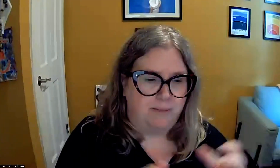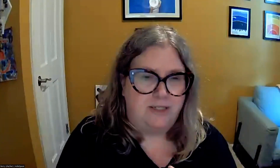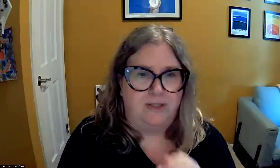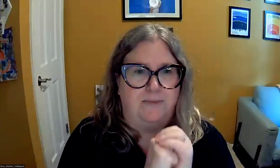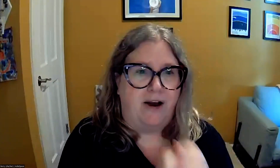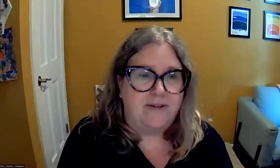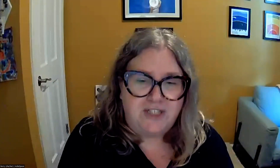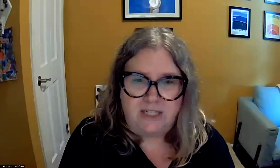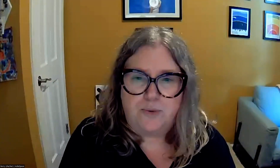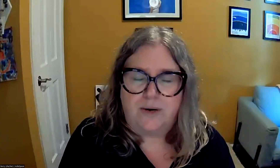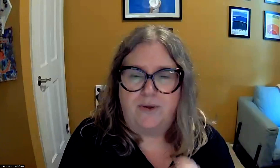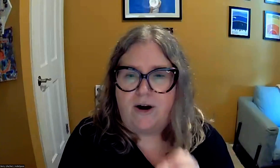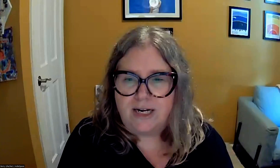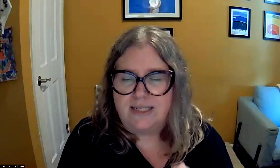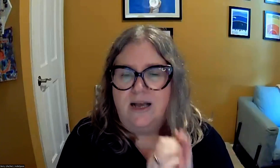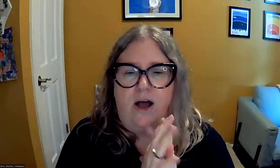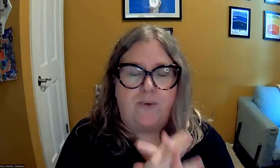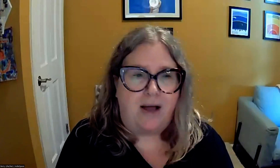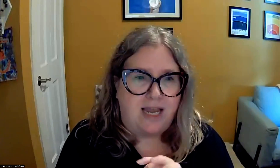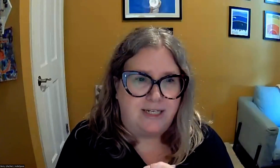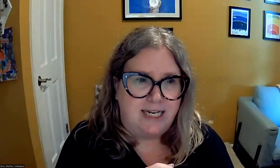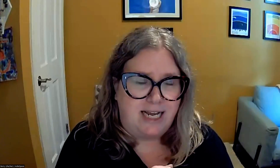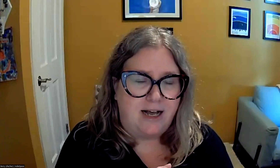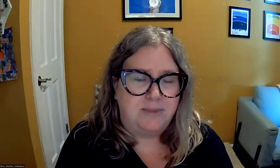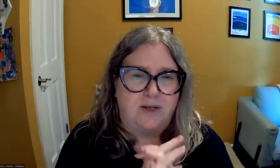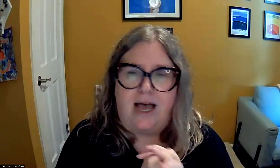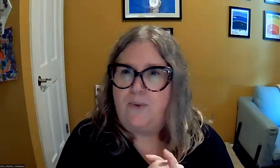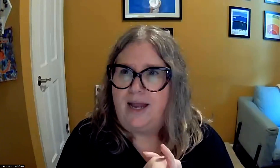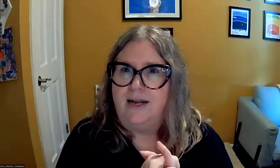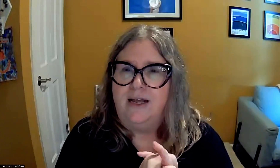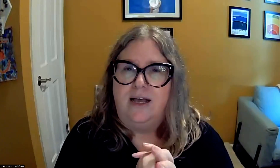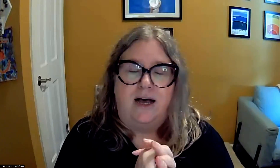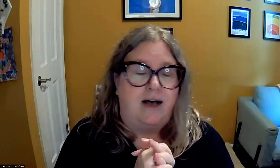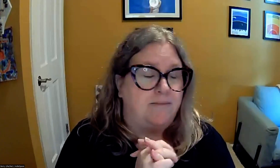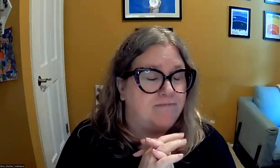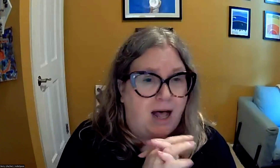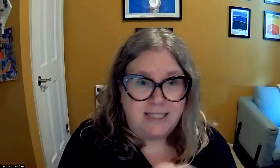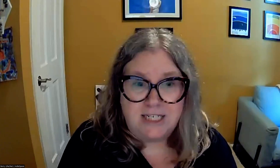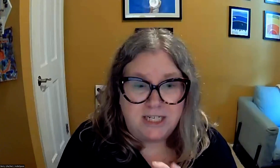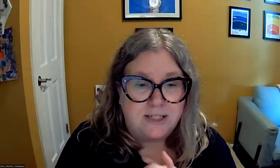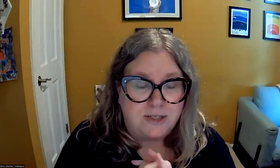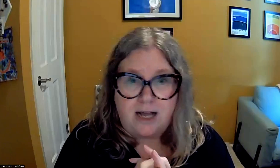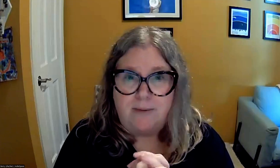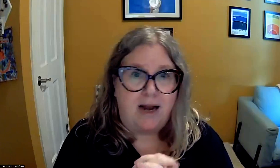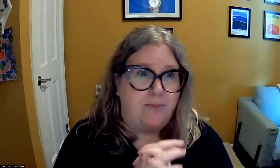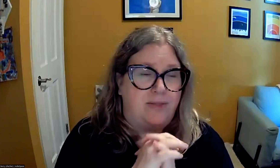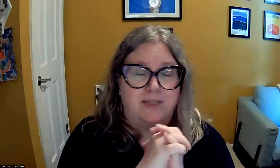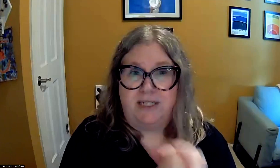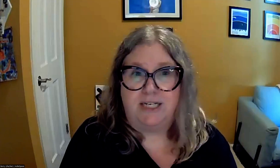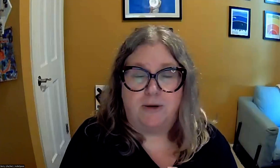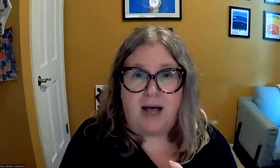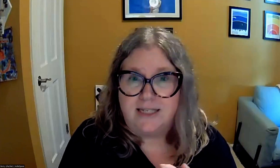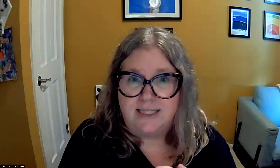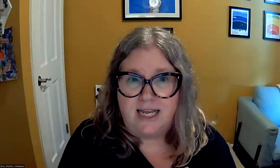artists, to do some narrative change work with artists around guaranteed income, so that when politicians are talking about it, when